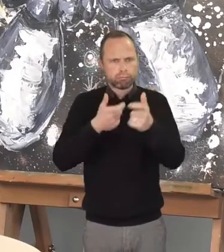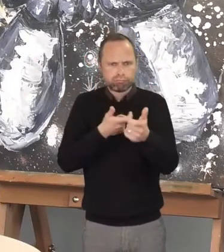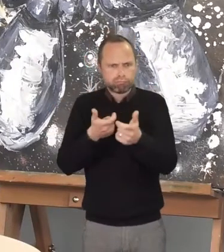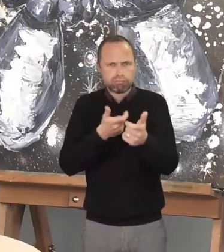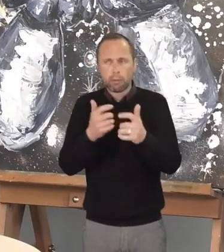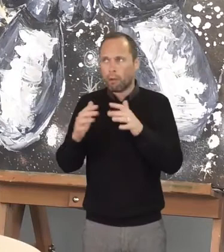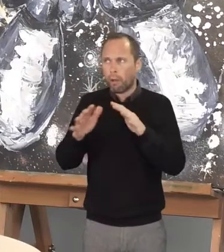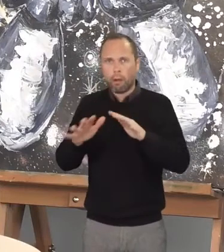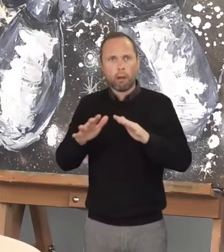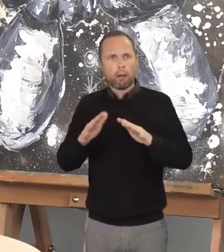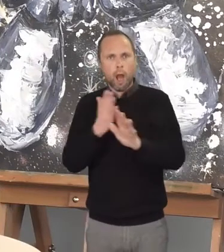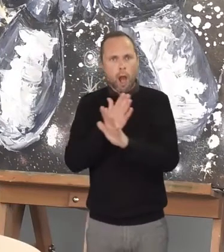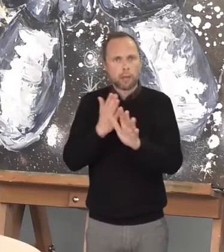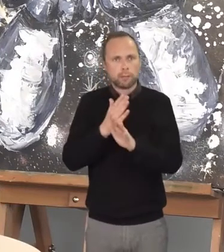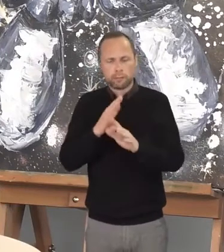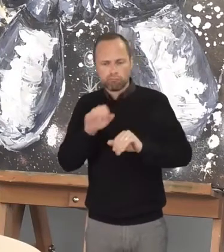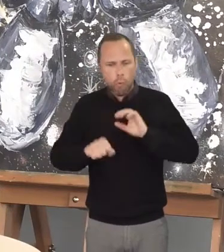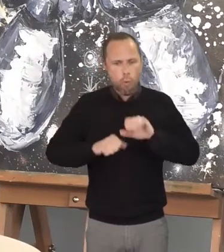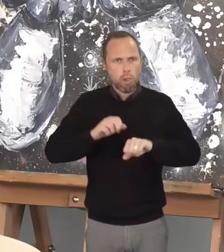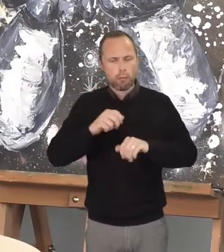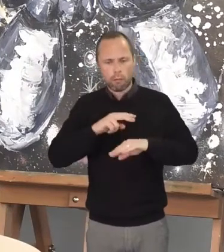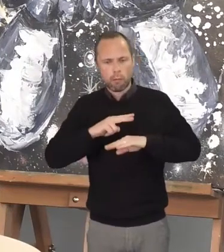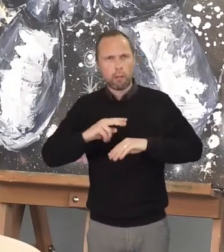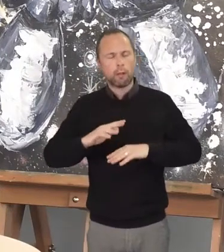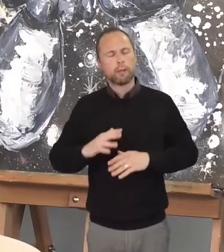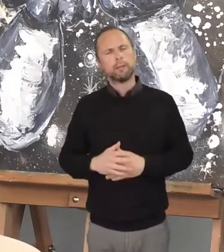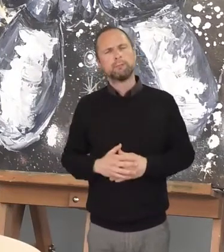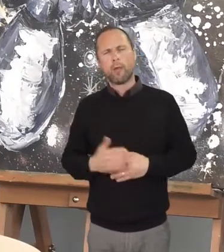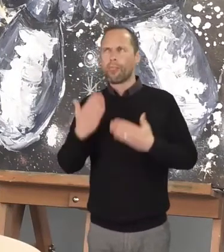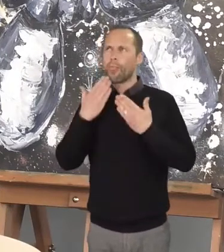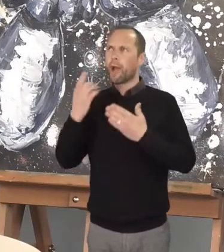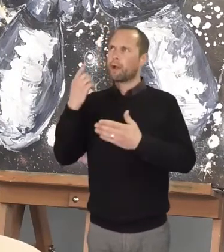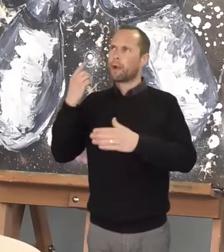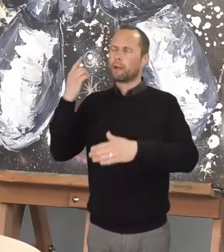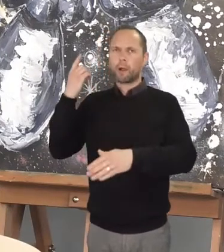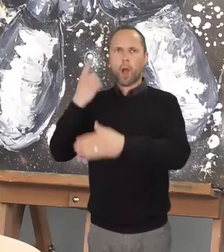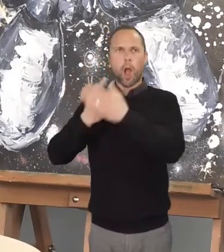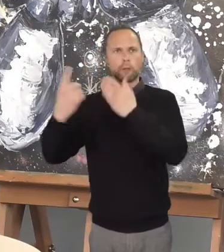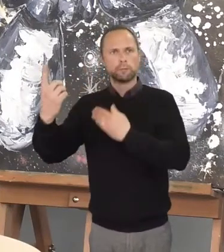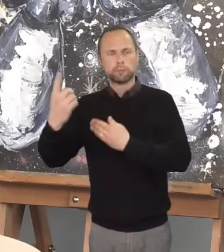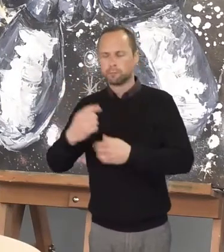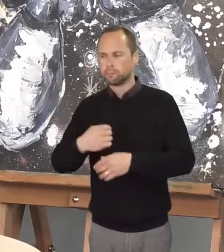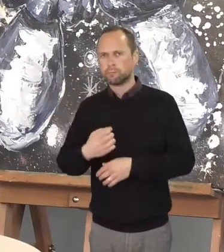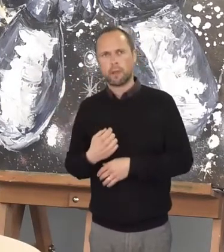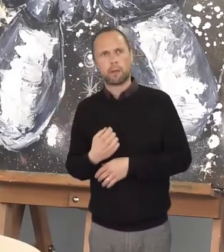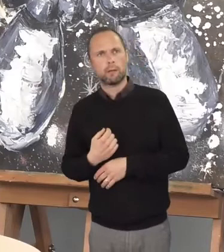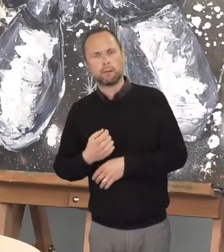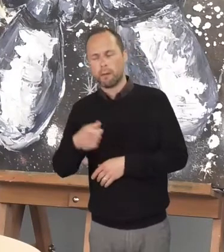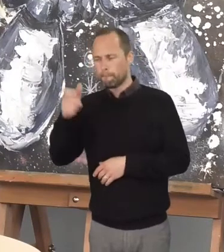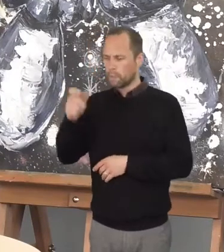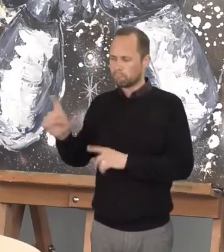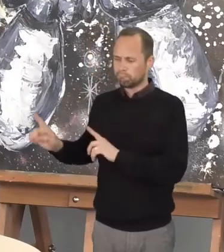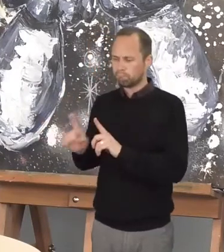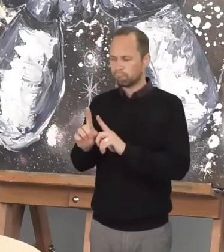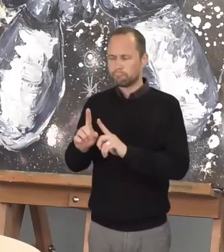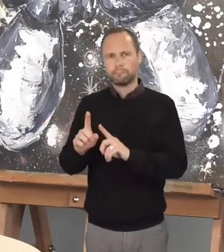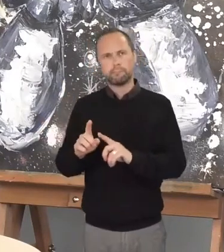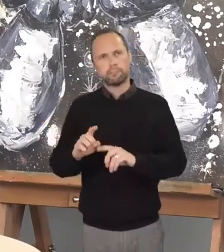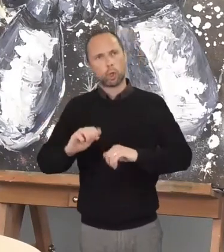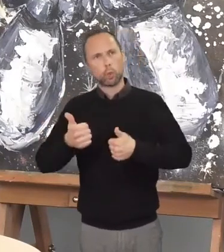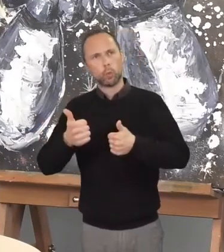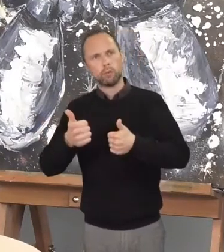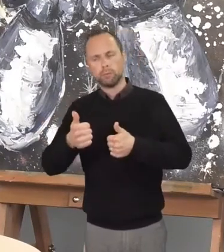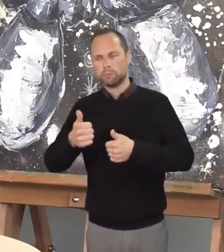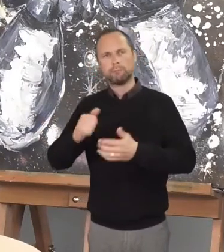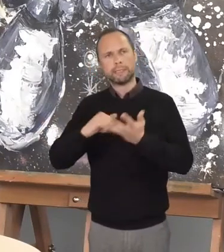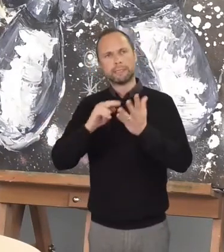her. Thankfully, and praise to God, a good Samaritan was passing by, and as Shane said last night, you know, allowed that